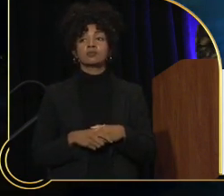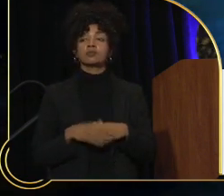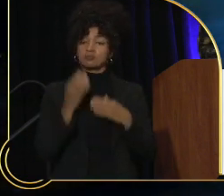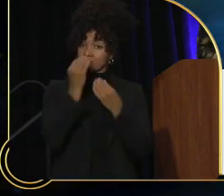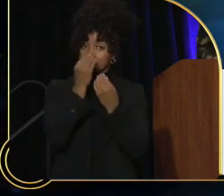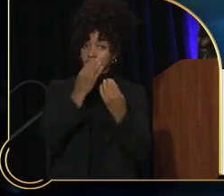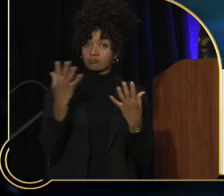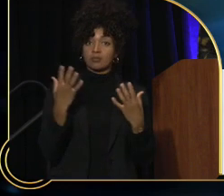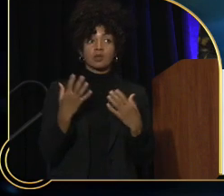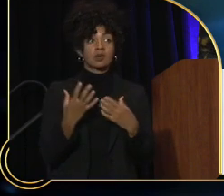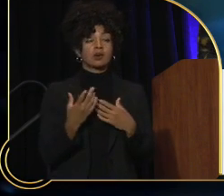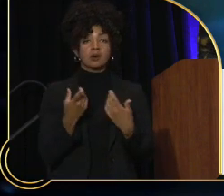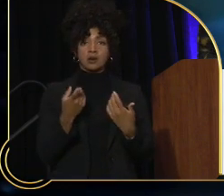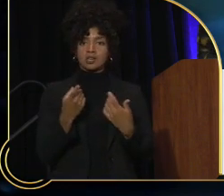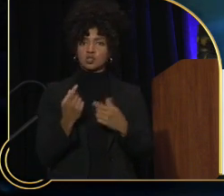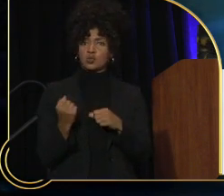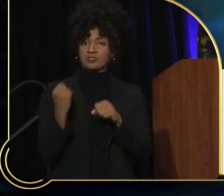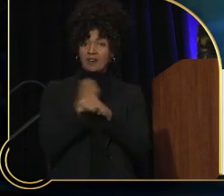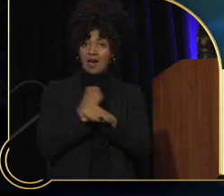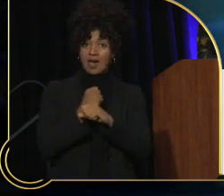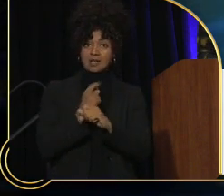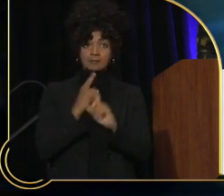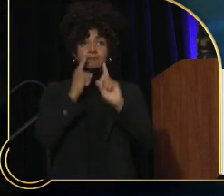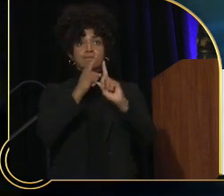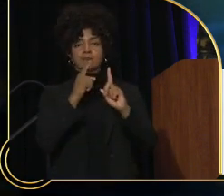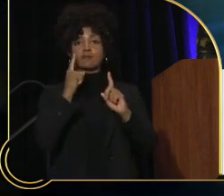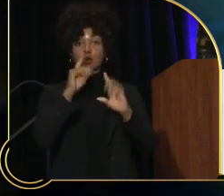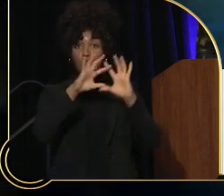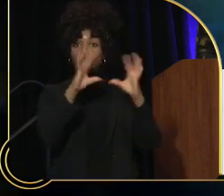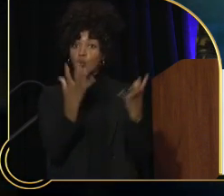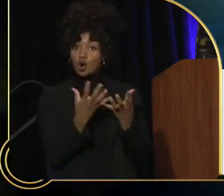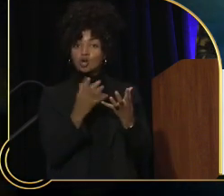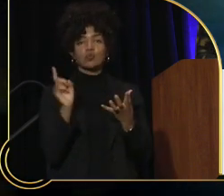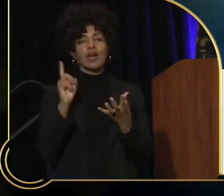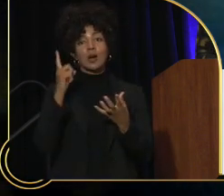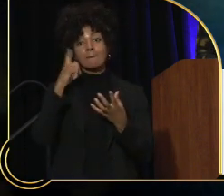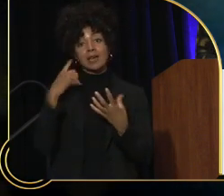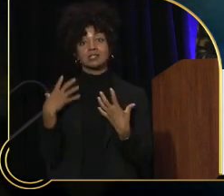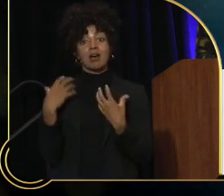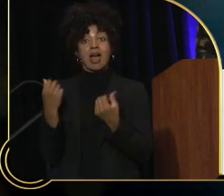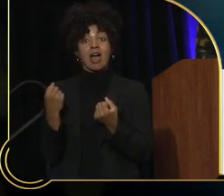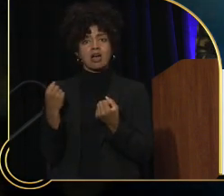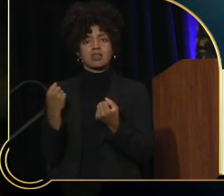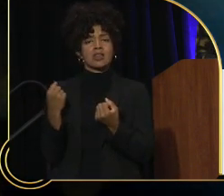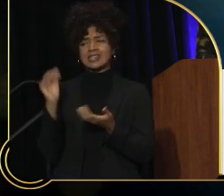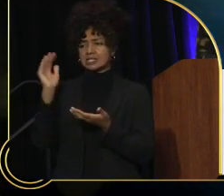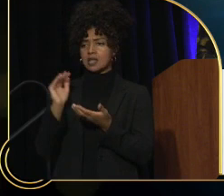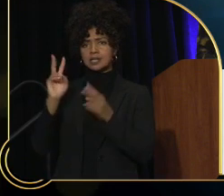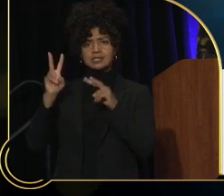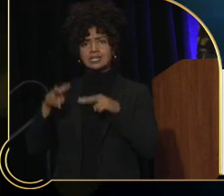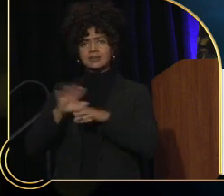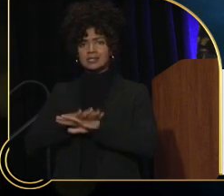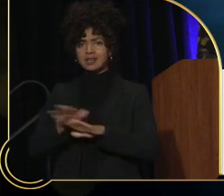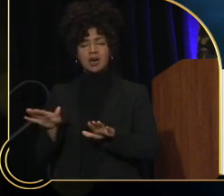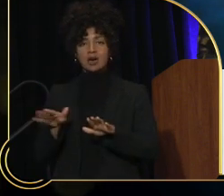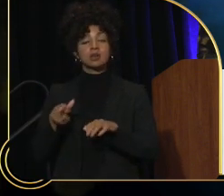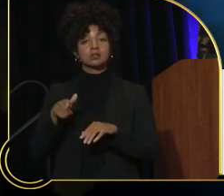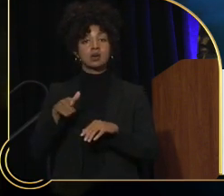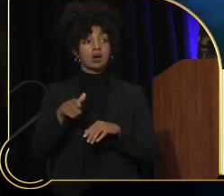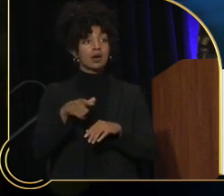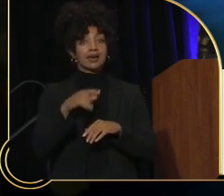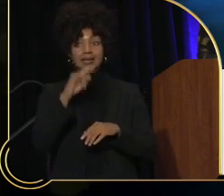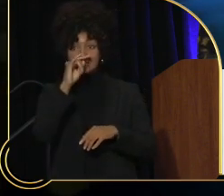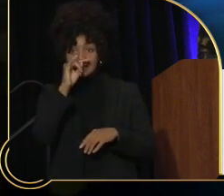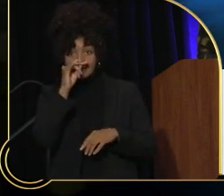where mental health is less stigmatized, where kids live with their families, where people have access to